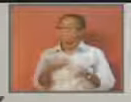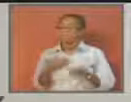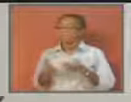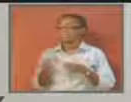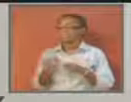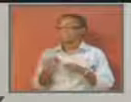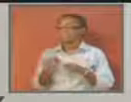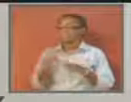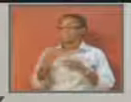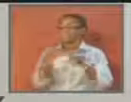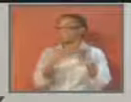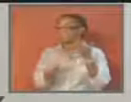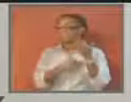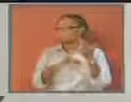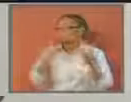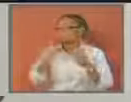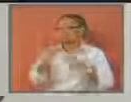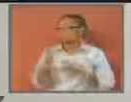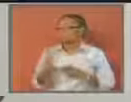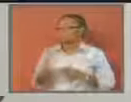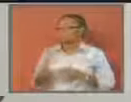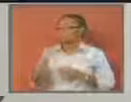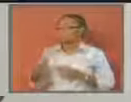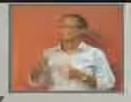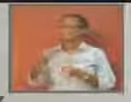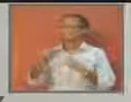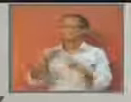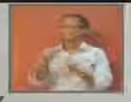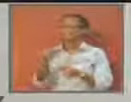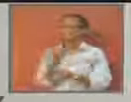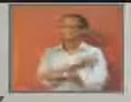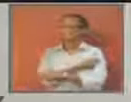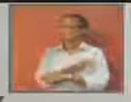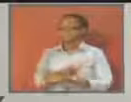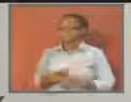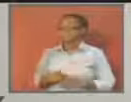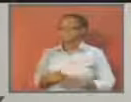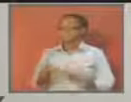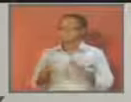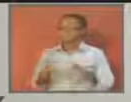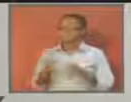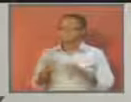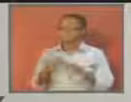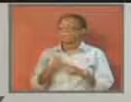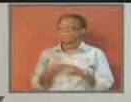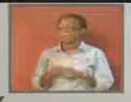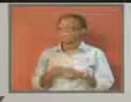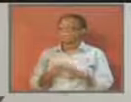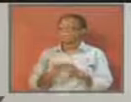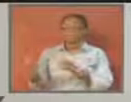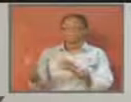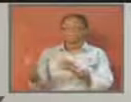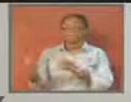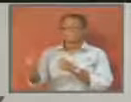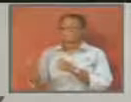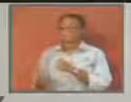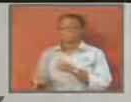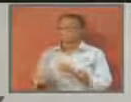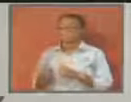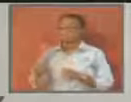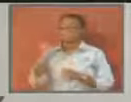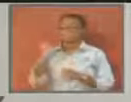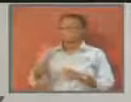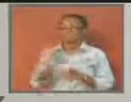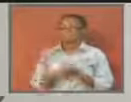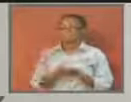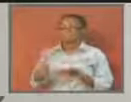to assist and do that so that the person doesn't have to go and return. I know, for example,